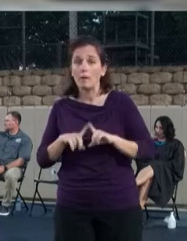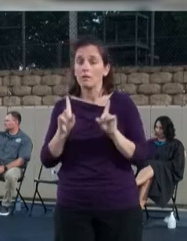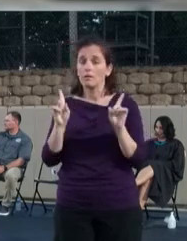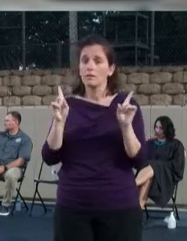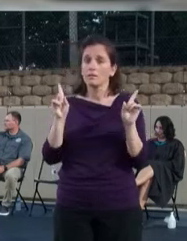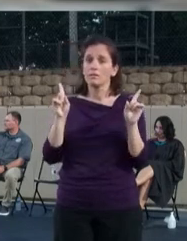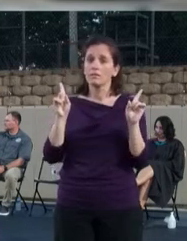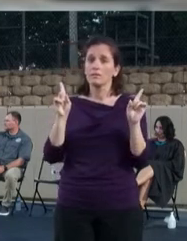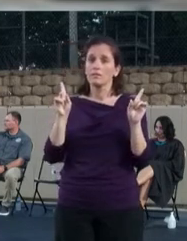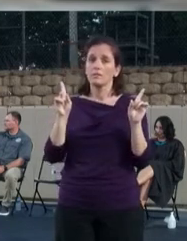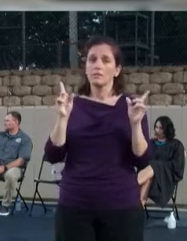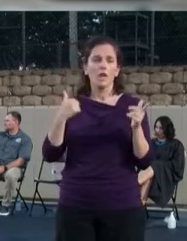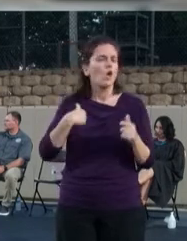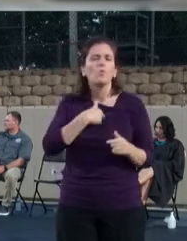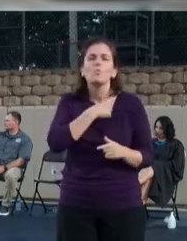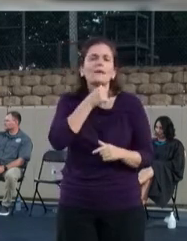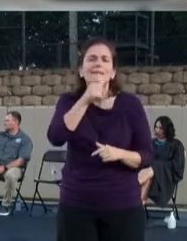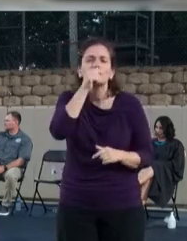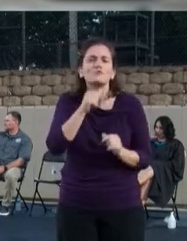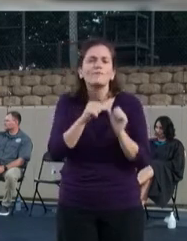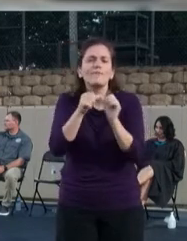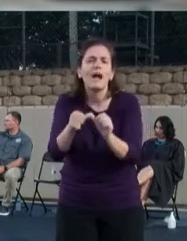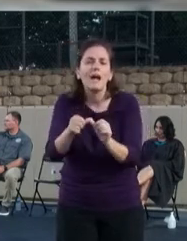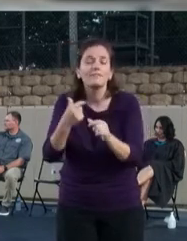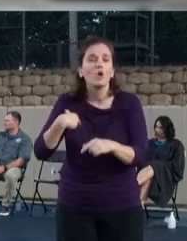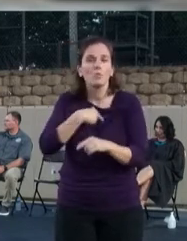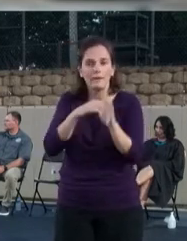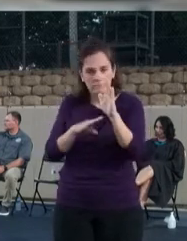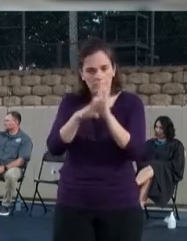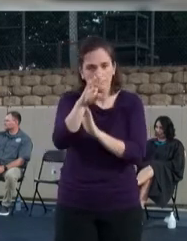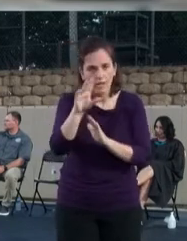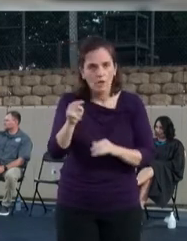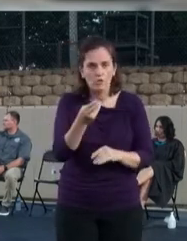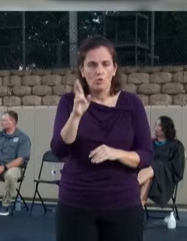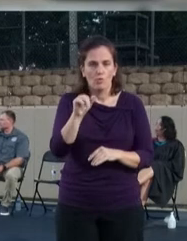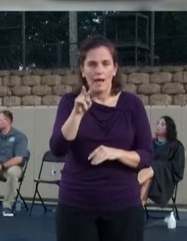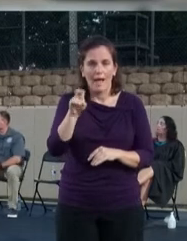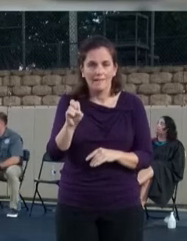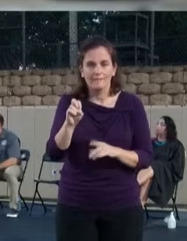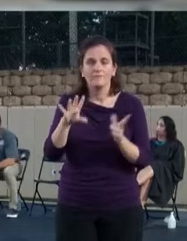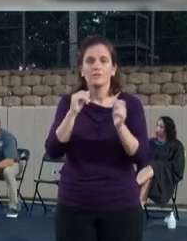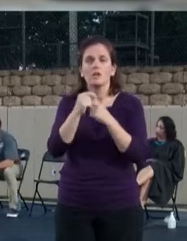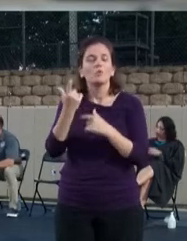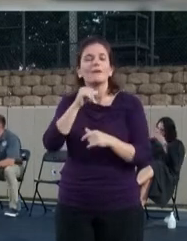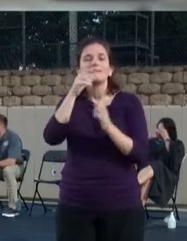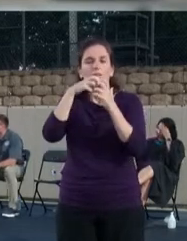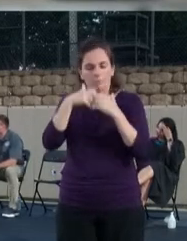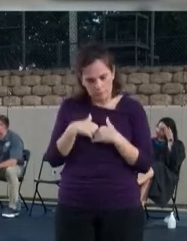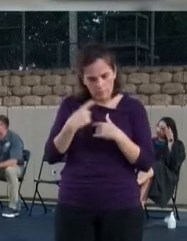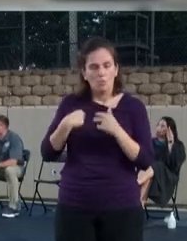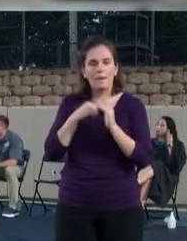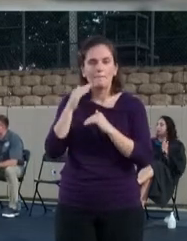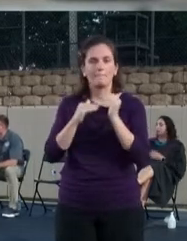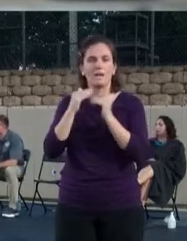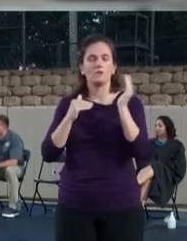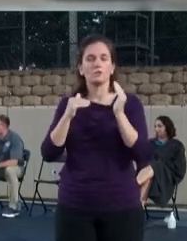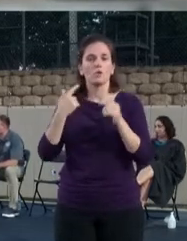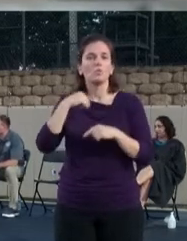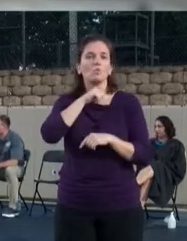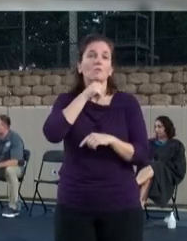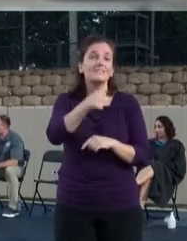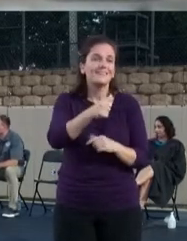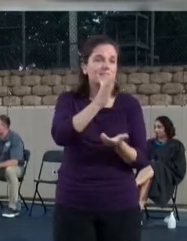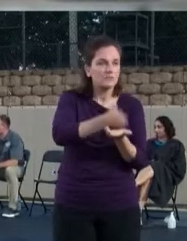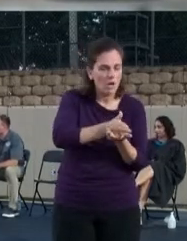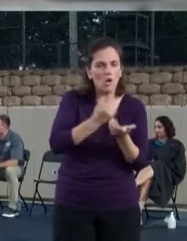we didn't survive, we thrived. We didn't give up, we went up. We didn't break down, we built. We didn't stop, we ran harder.